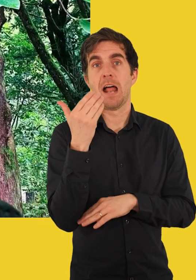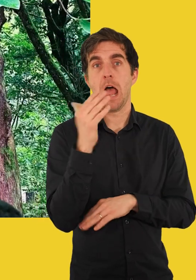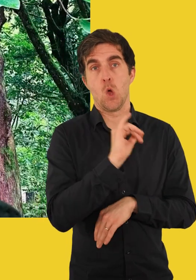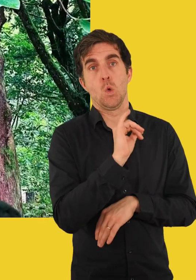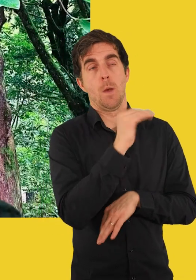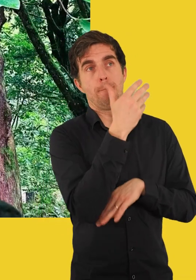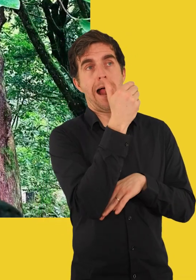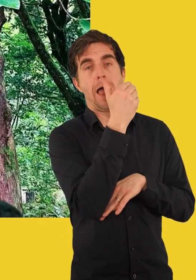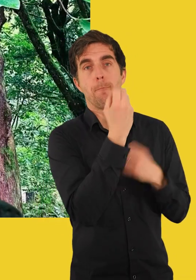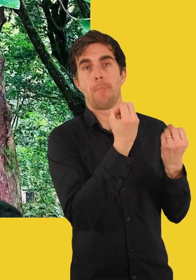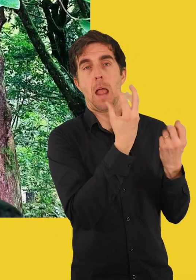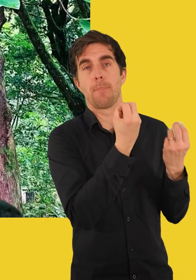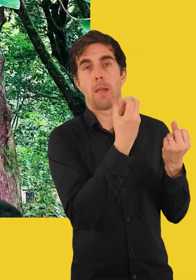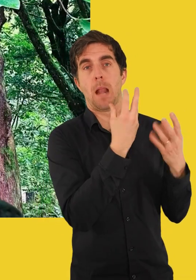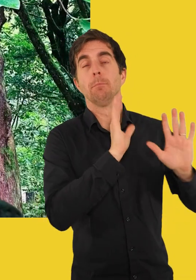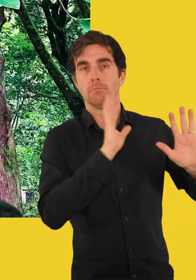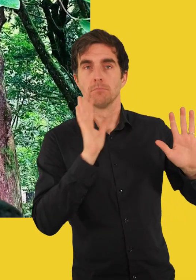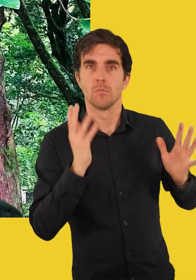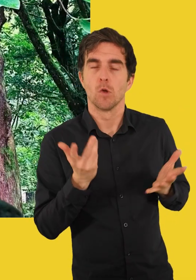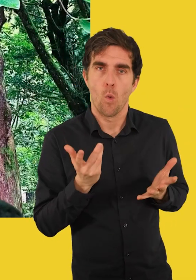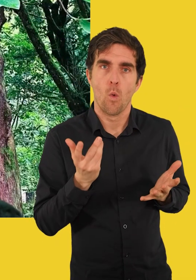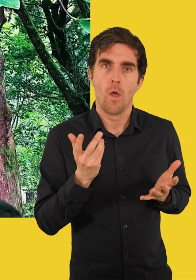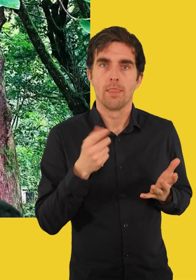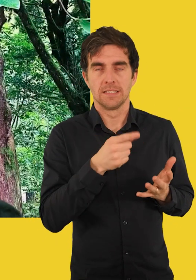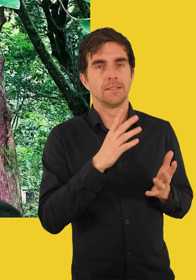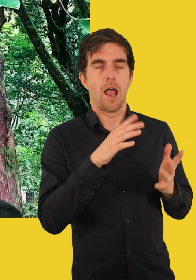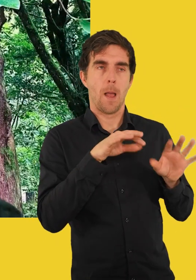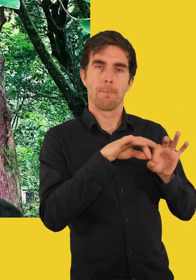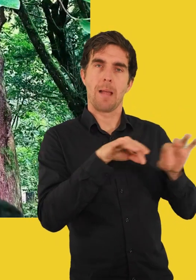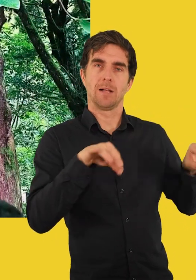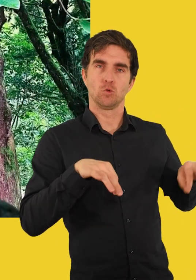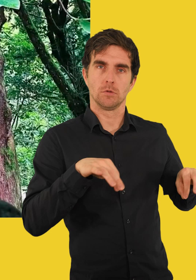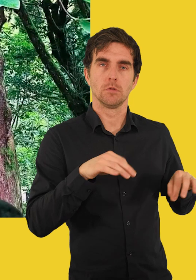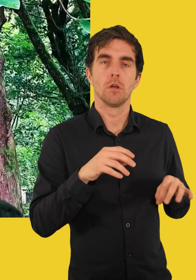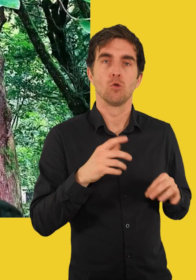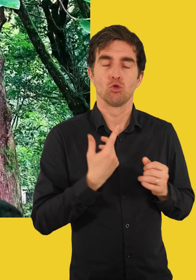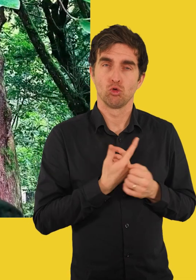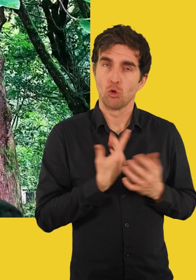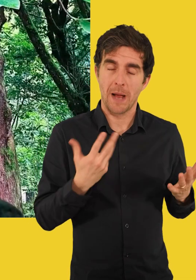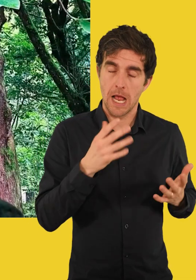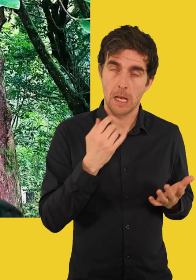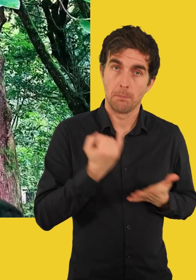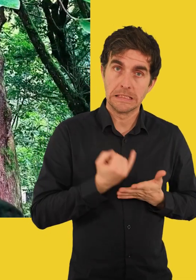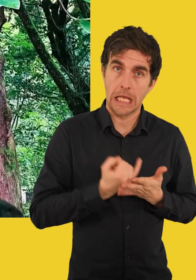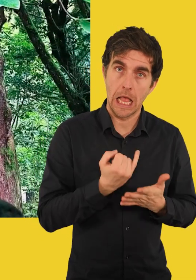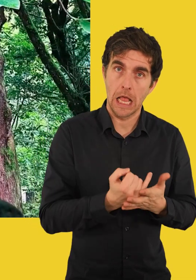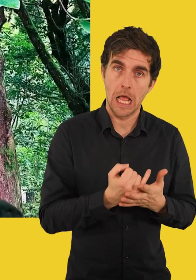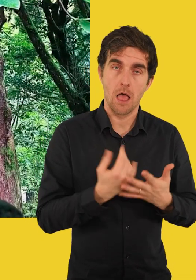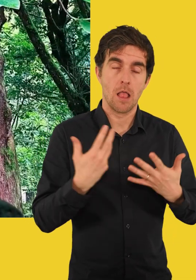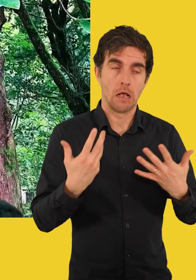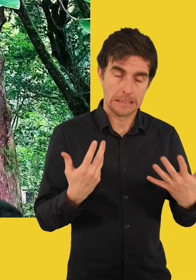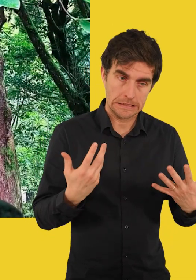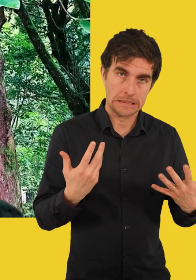there's, if it's kind of bordering on, making too many mistakes and not being,